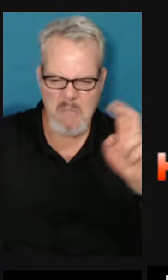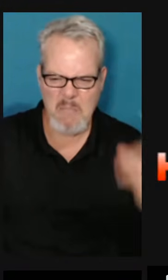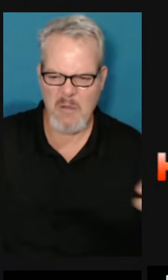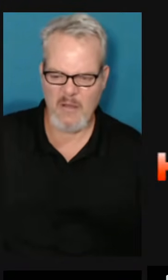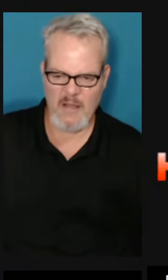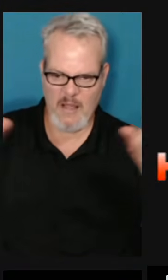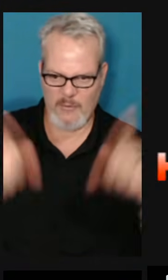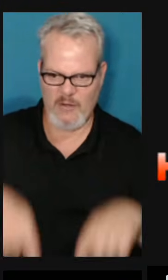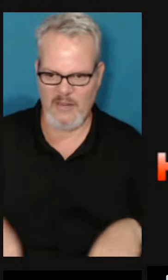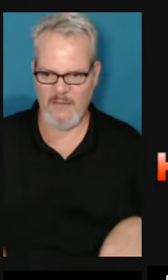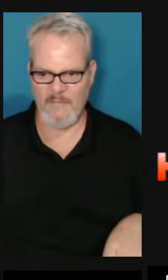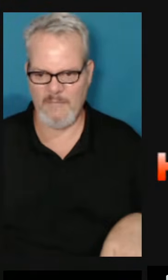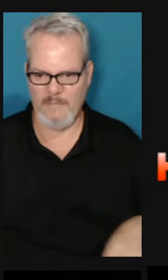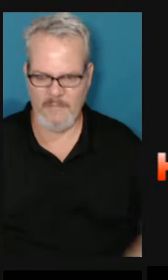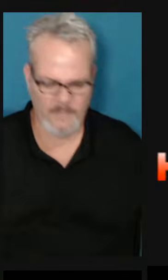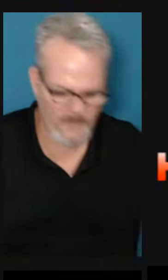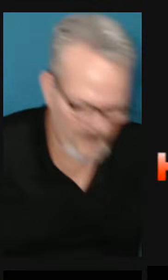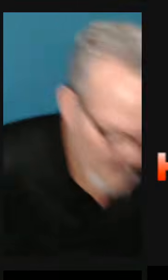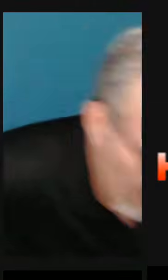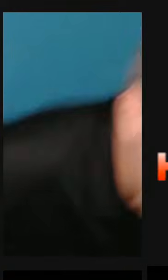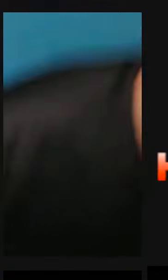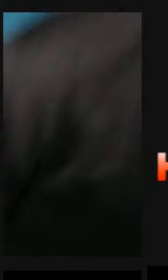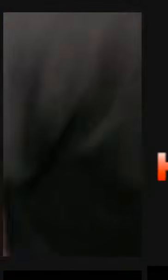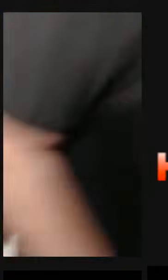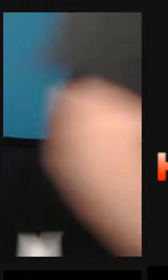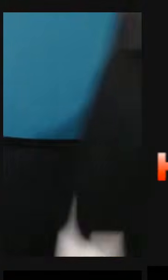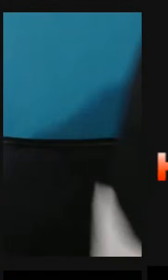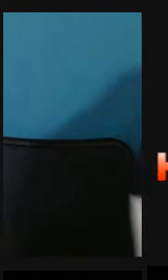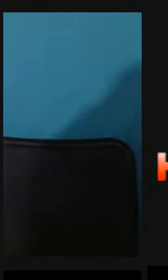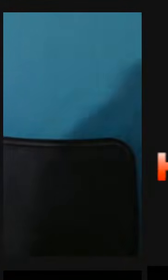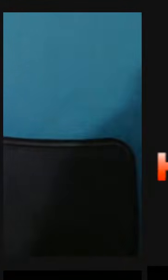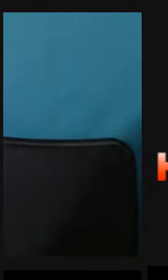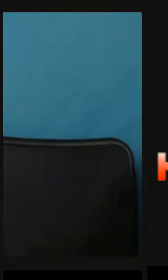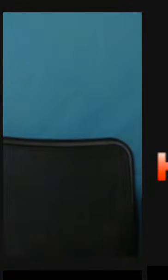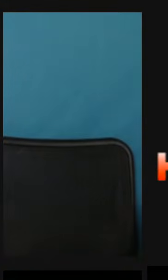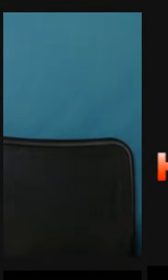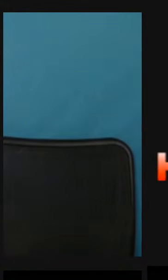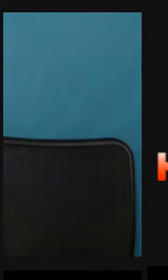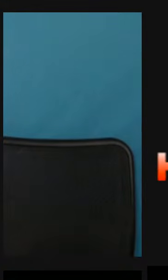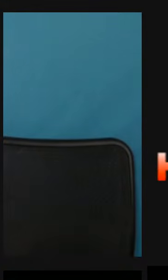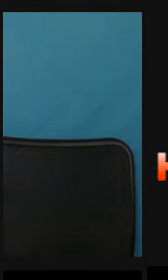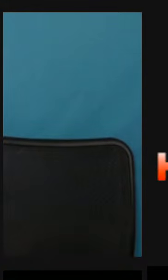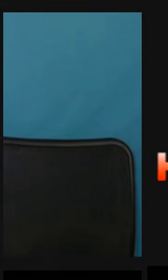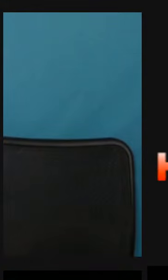There's raining rocks. That one comes from Yvonne.